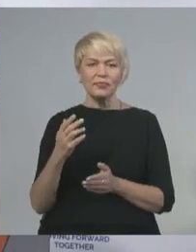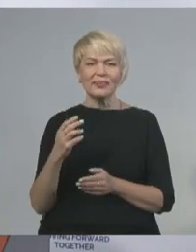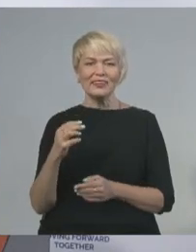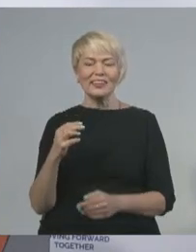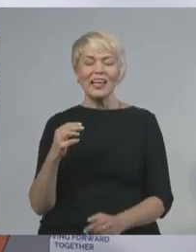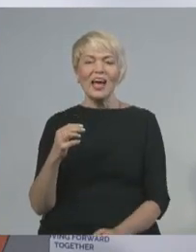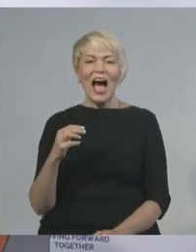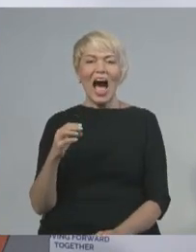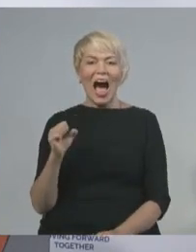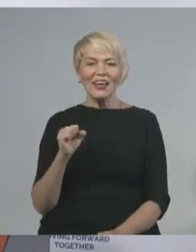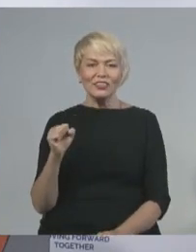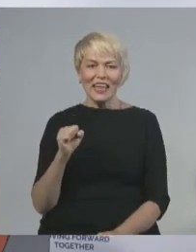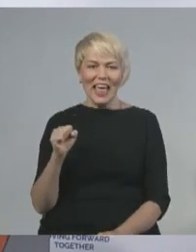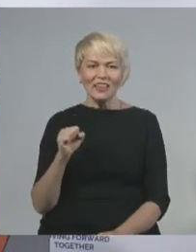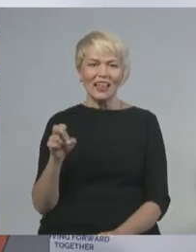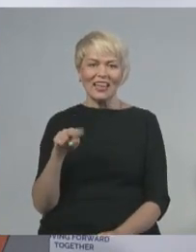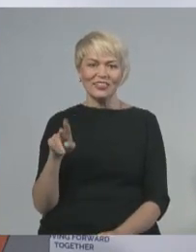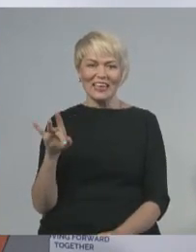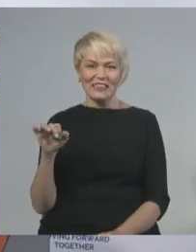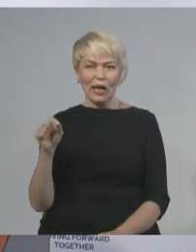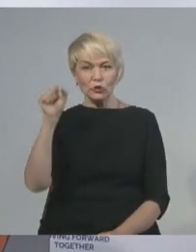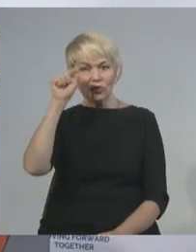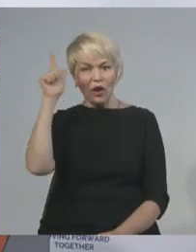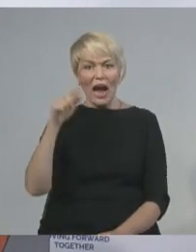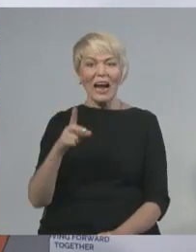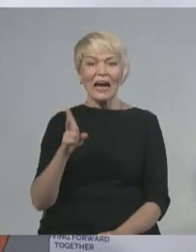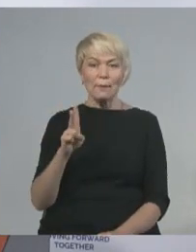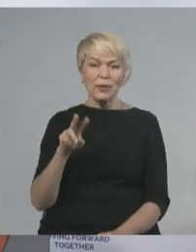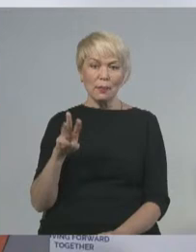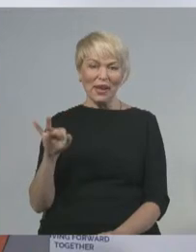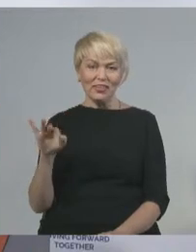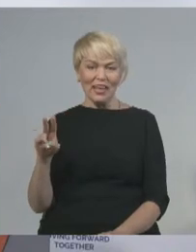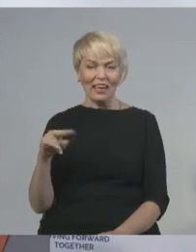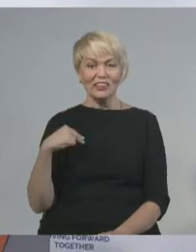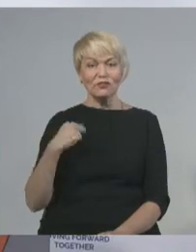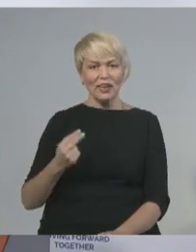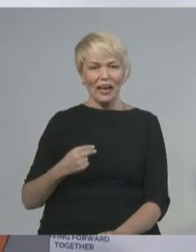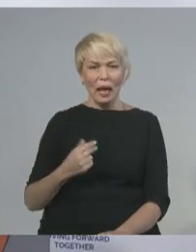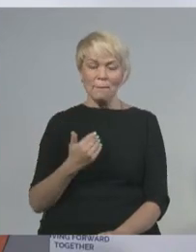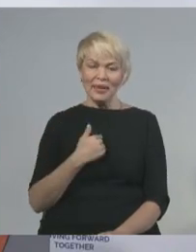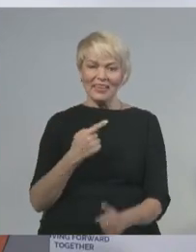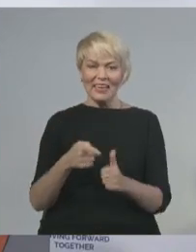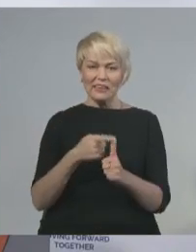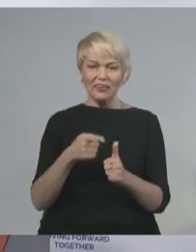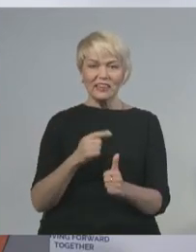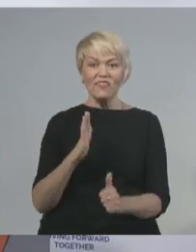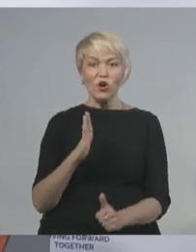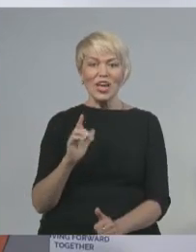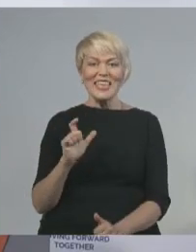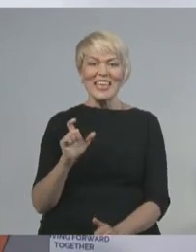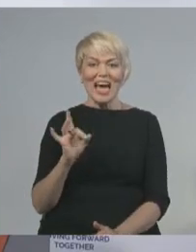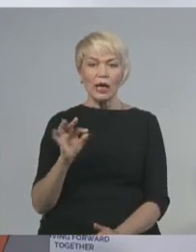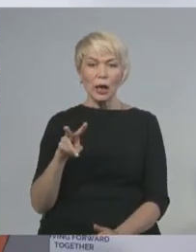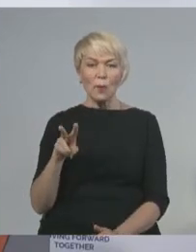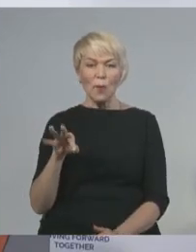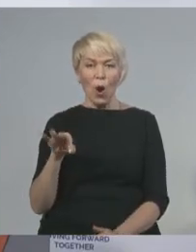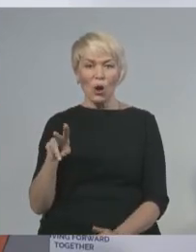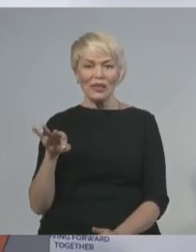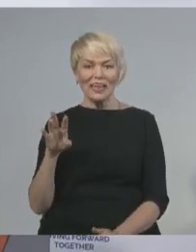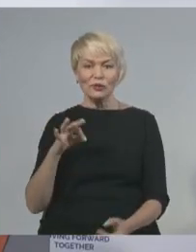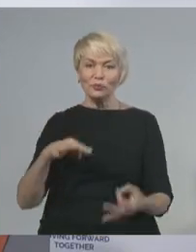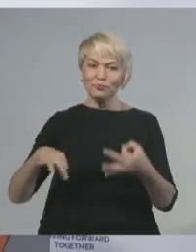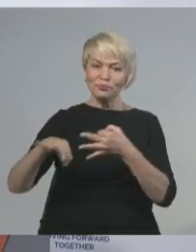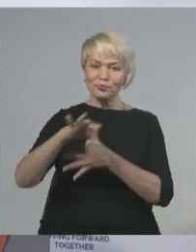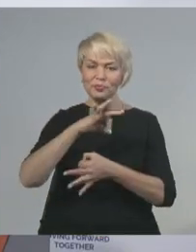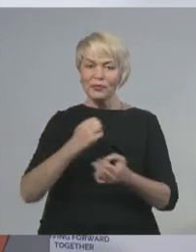republic my name is vladimir monk this was donbass media forum discussion this discussion was supported by eu delegation to ukraine